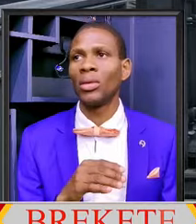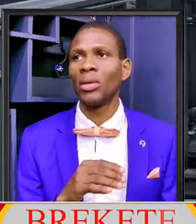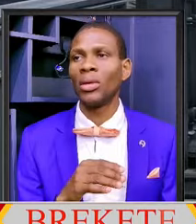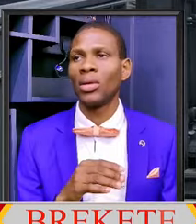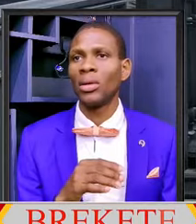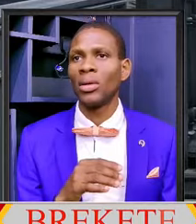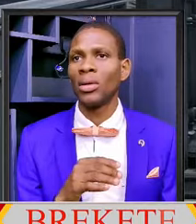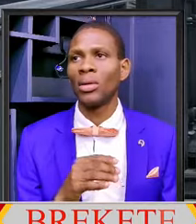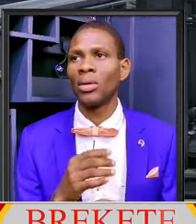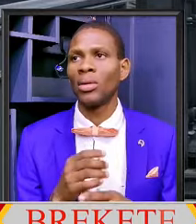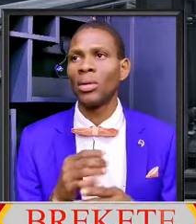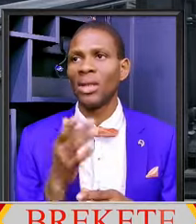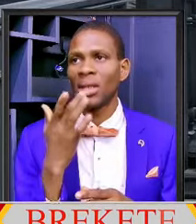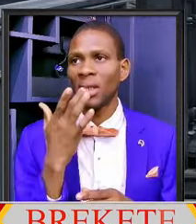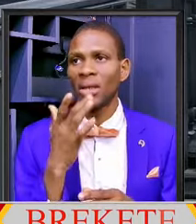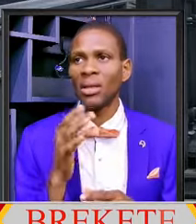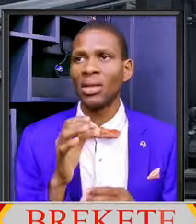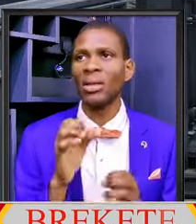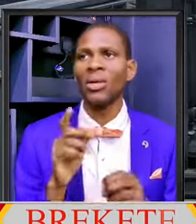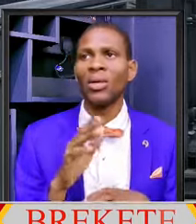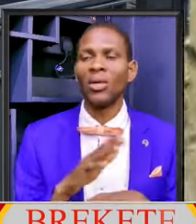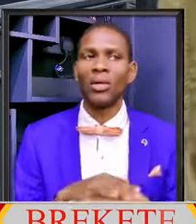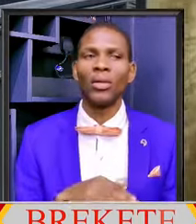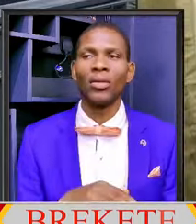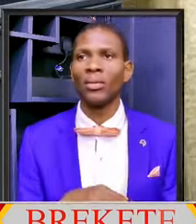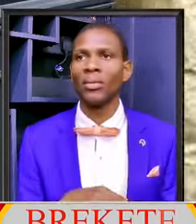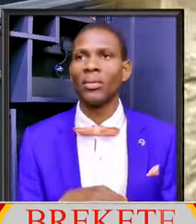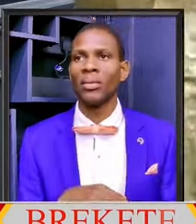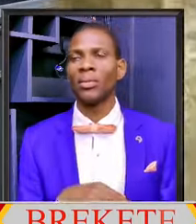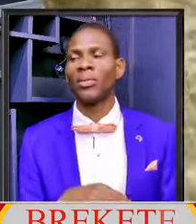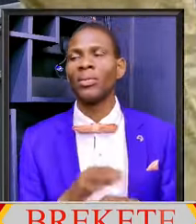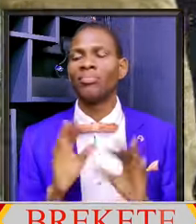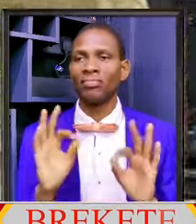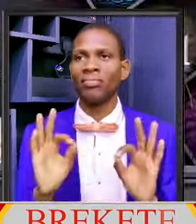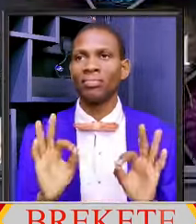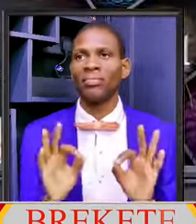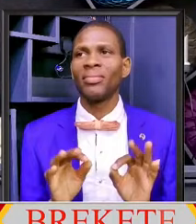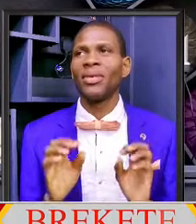Press it. Press and hold. I say press and hold. Are we on? Yeah? I mean the battery don't die. Okay, you don't on. Tom.